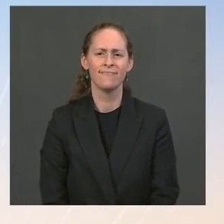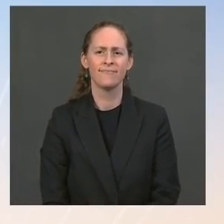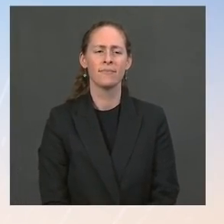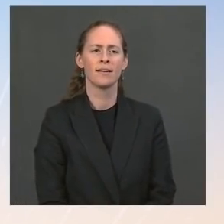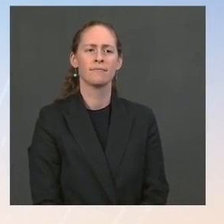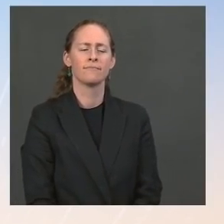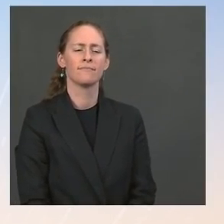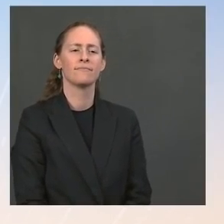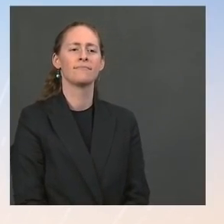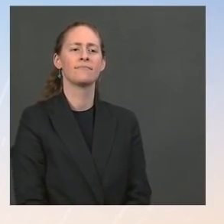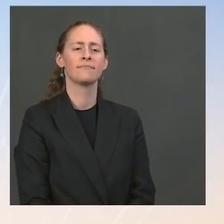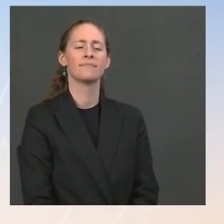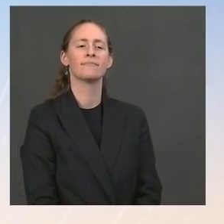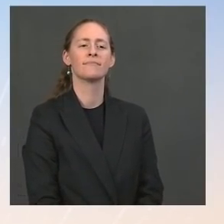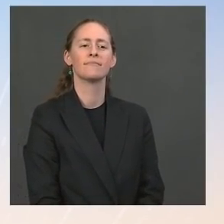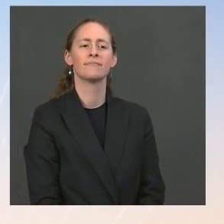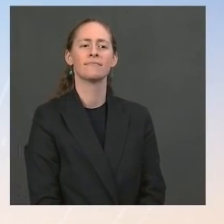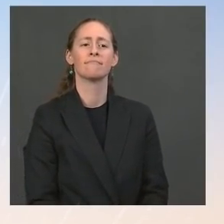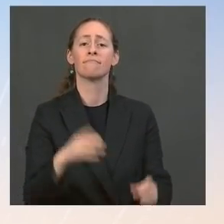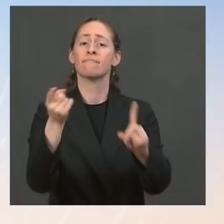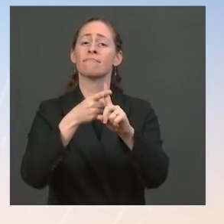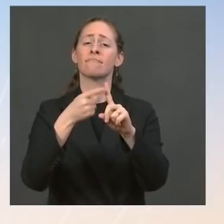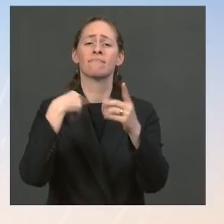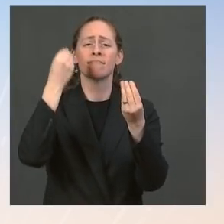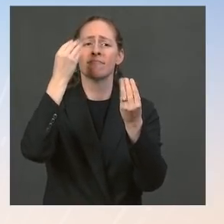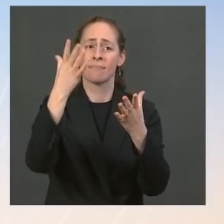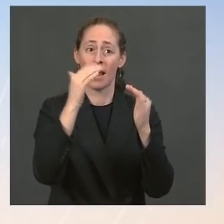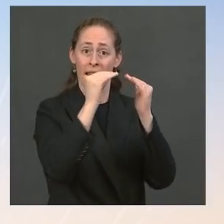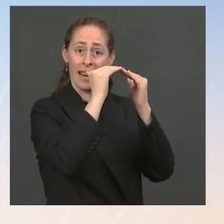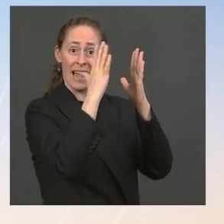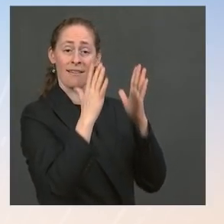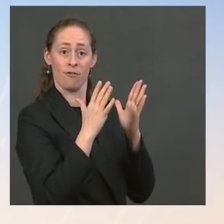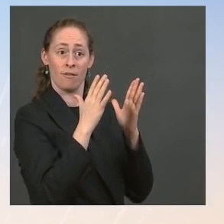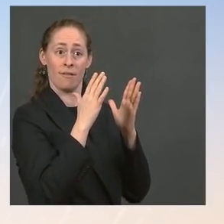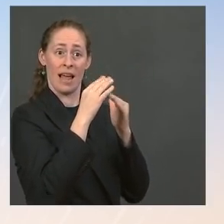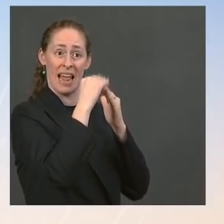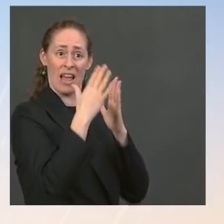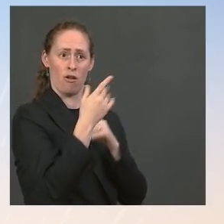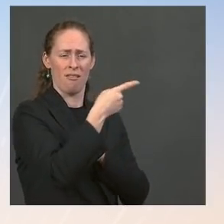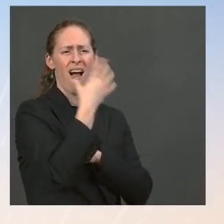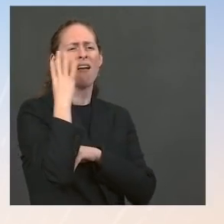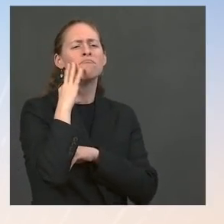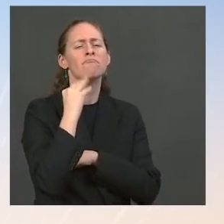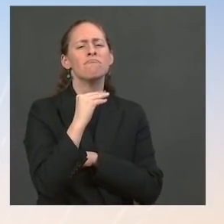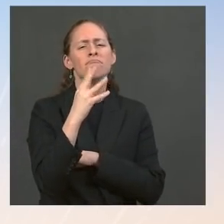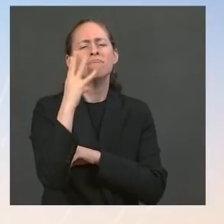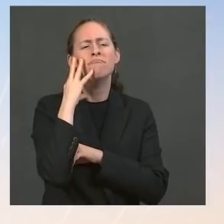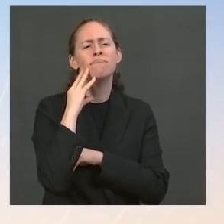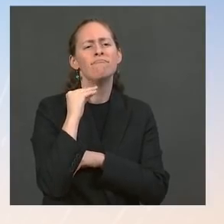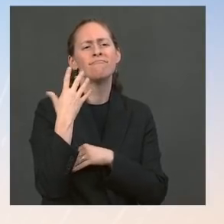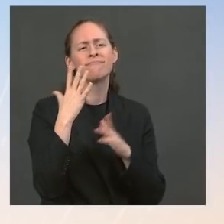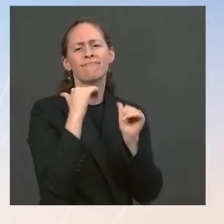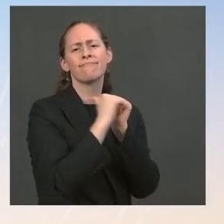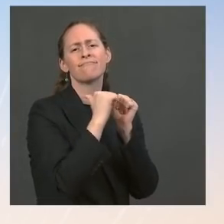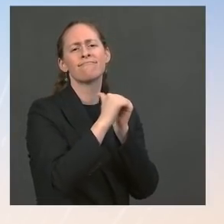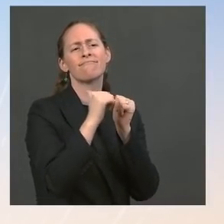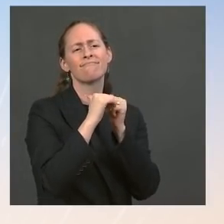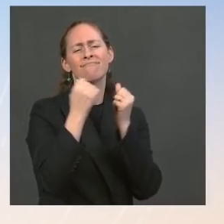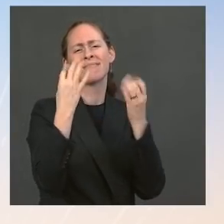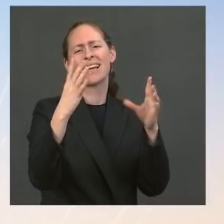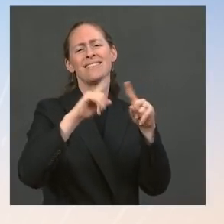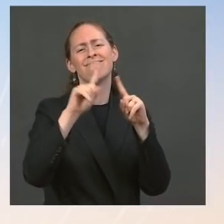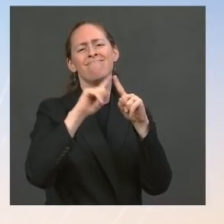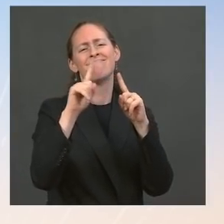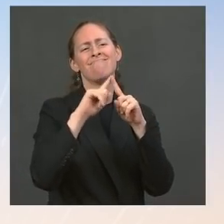of the House, and the leader have more experience getting legislation across the finish line than any group of Democratic leaders in